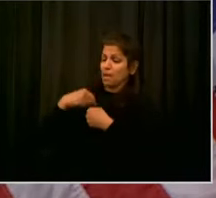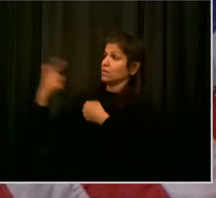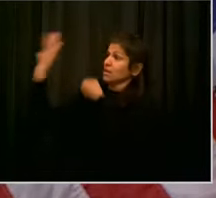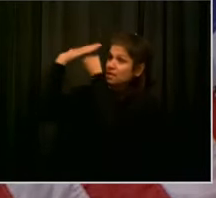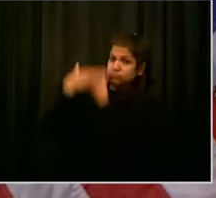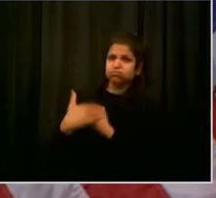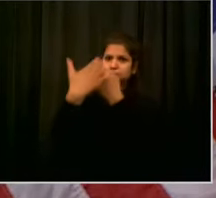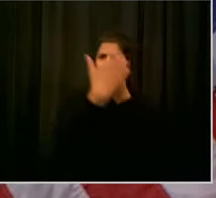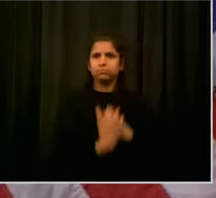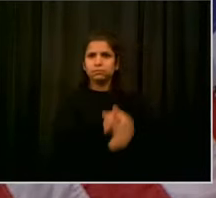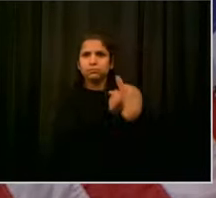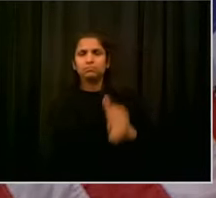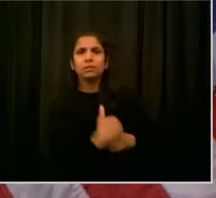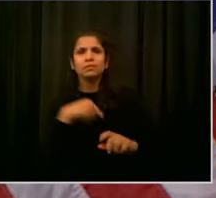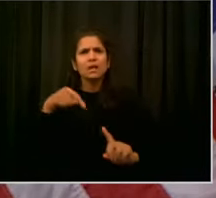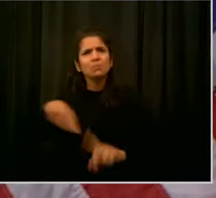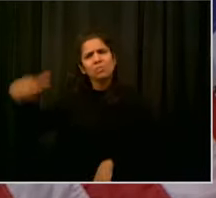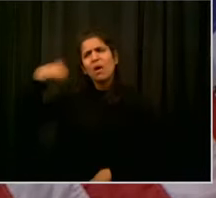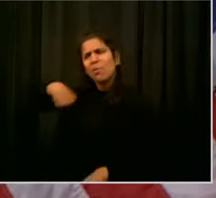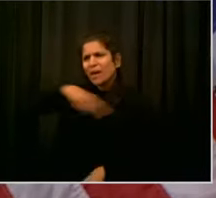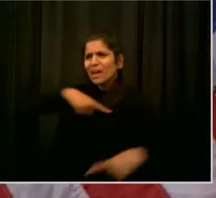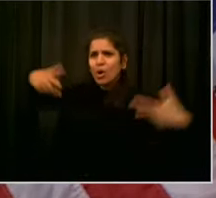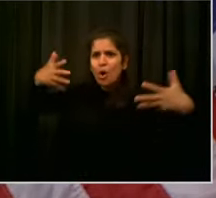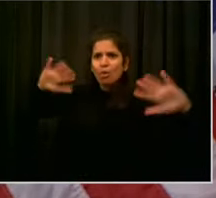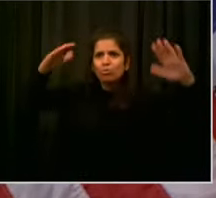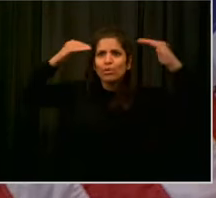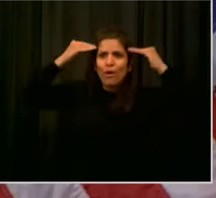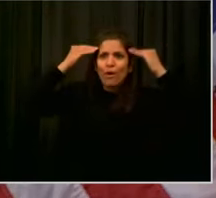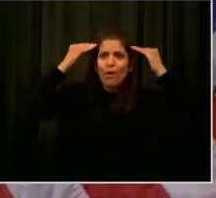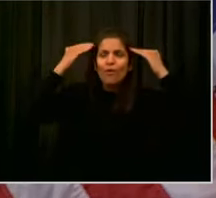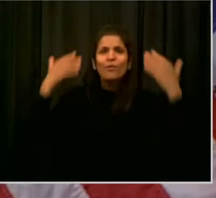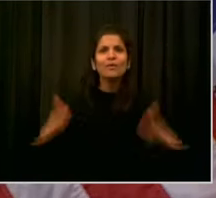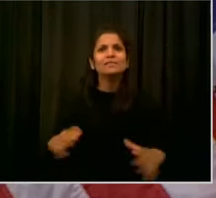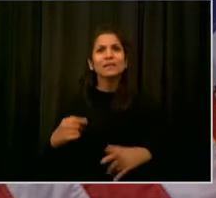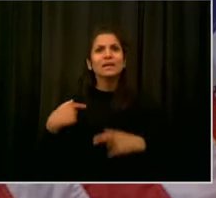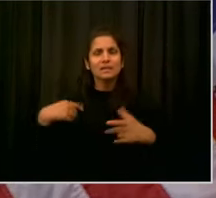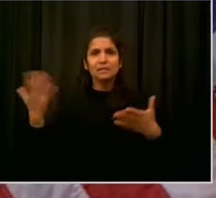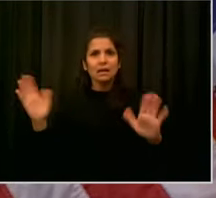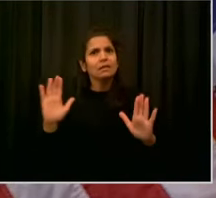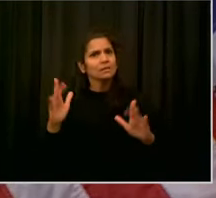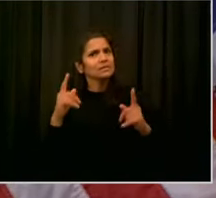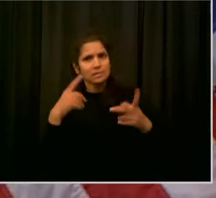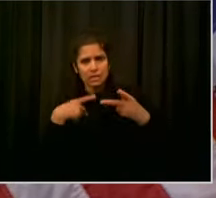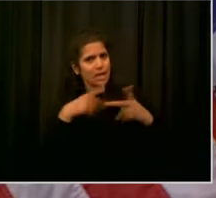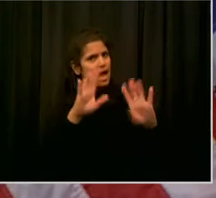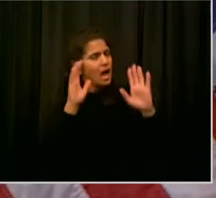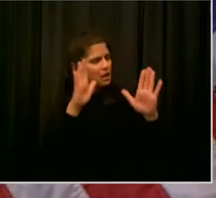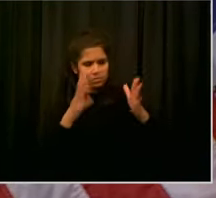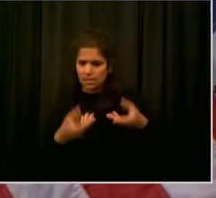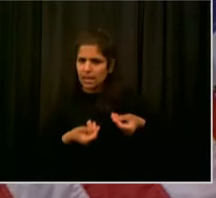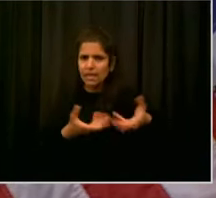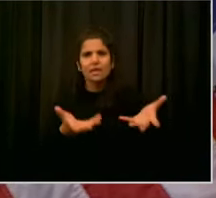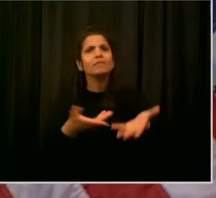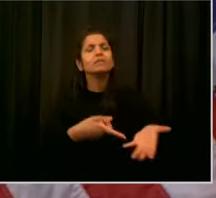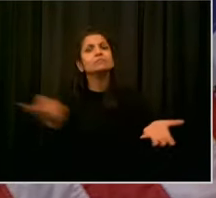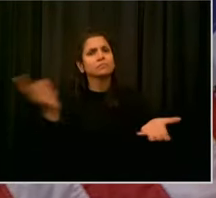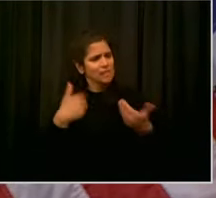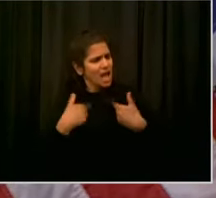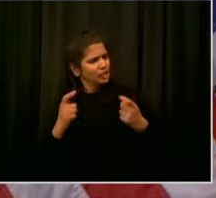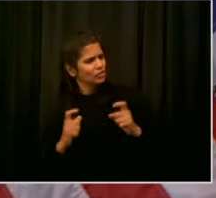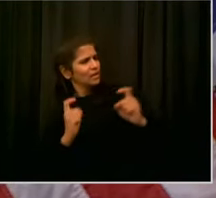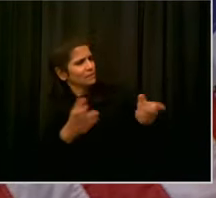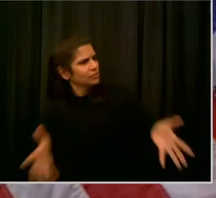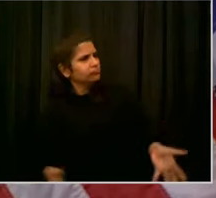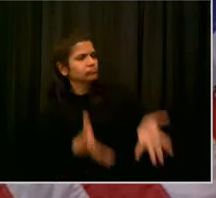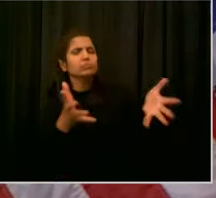and need for justice. We were not going to meet it with a repressive approach. We just weren't. I didn't have to say